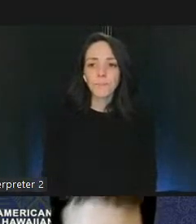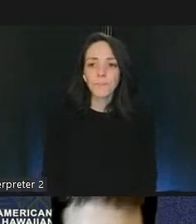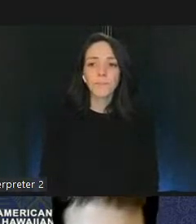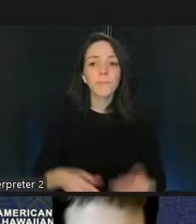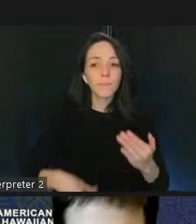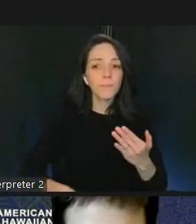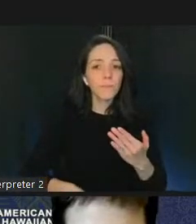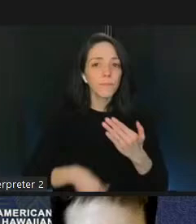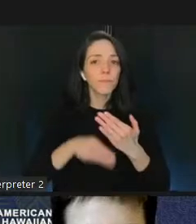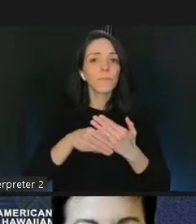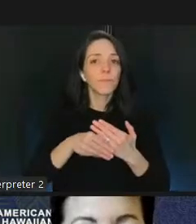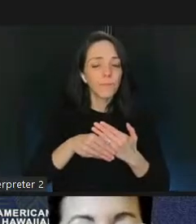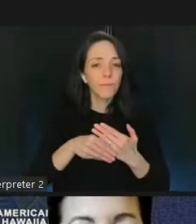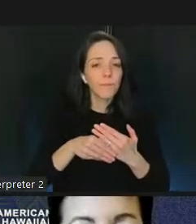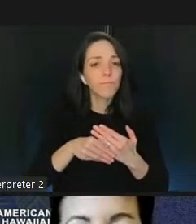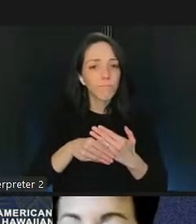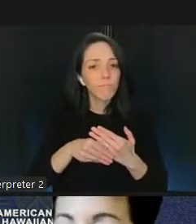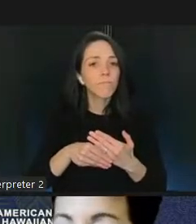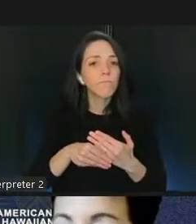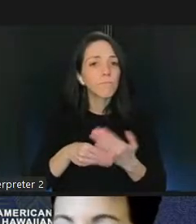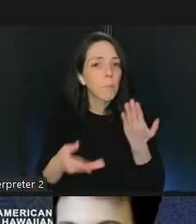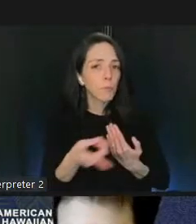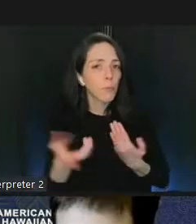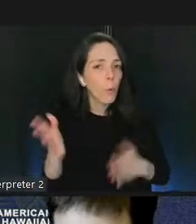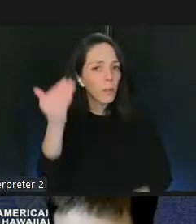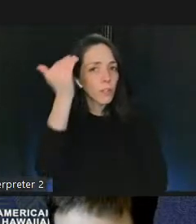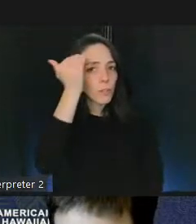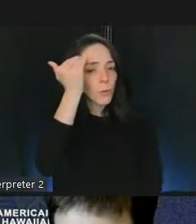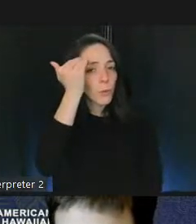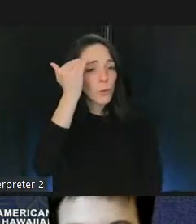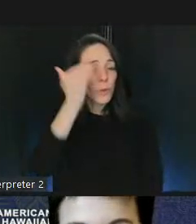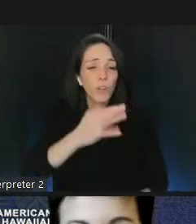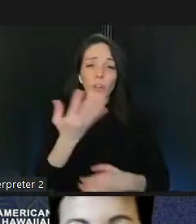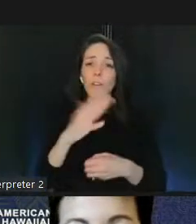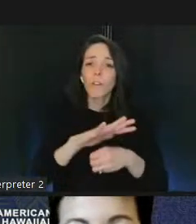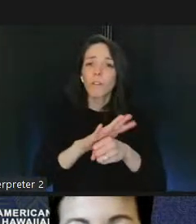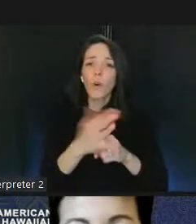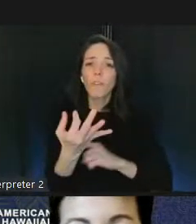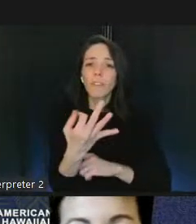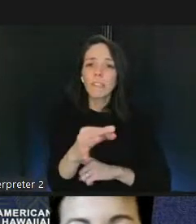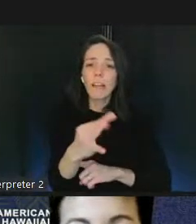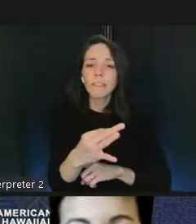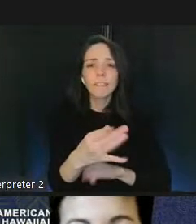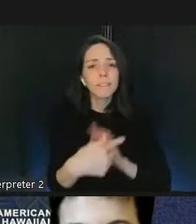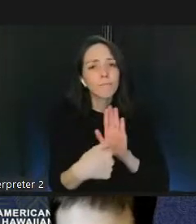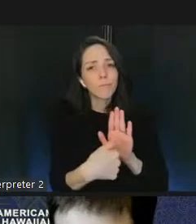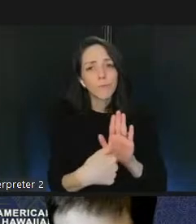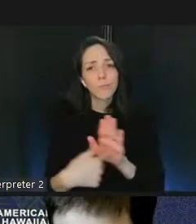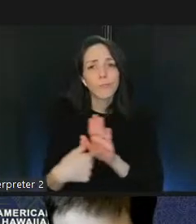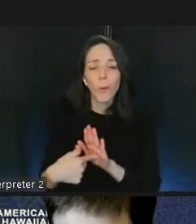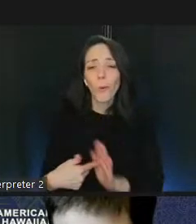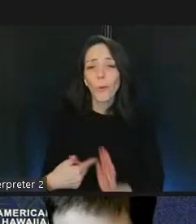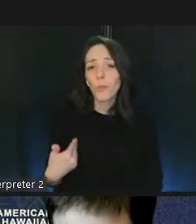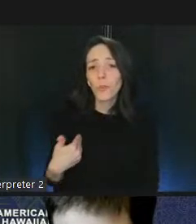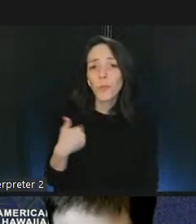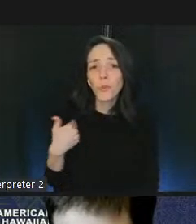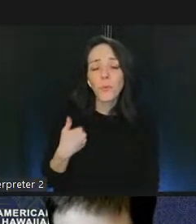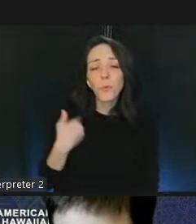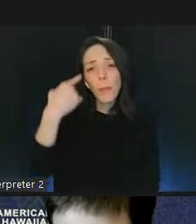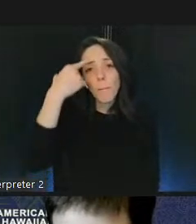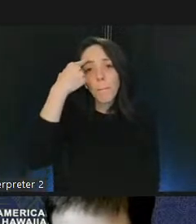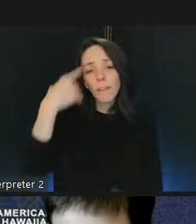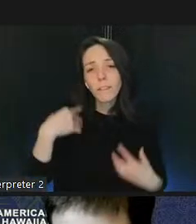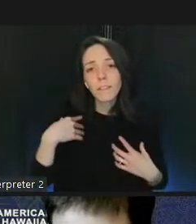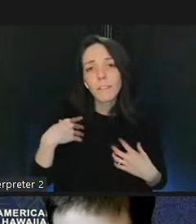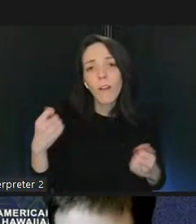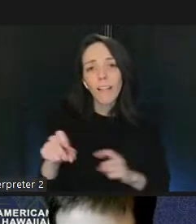Additionally, and probably not surprising to anyone, the pandemic has revealed an impact to youth well-being and mental and behavioral health needs, which has